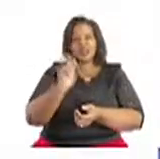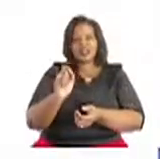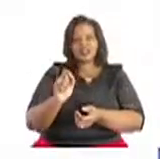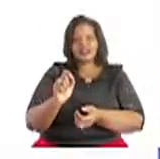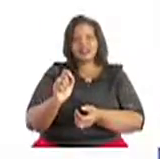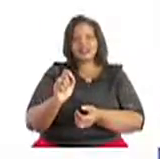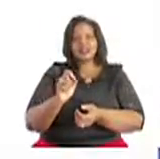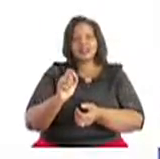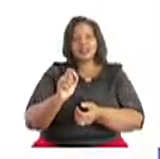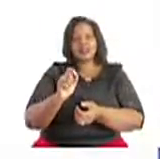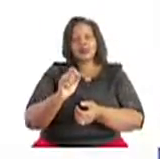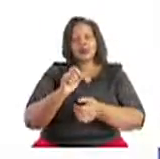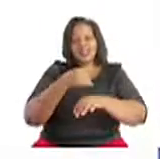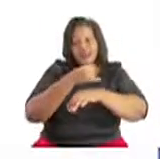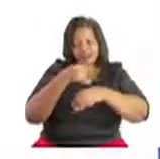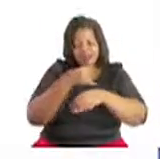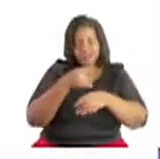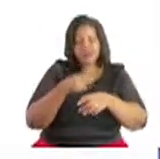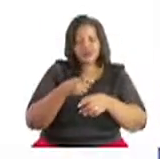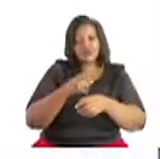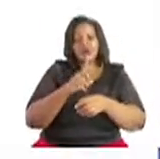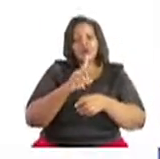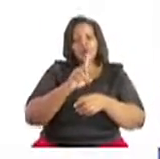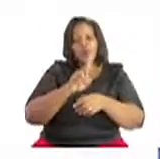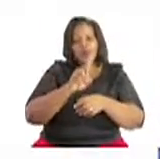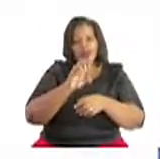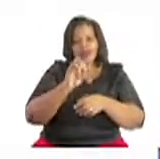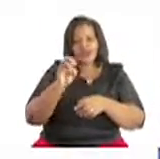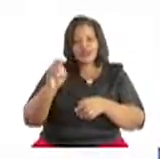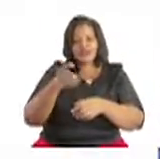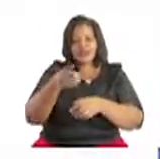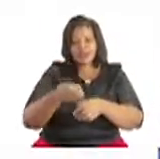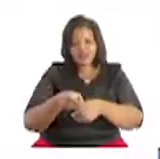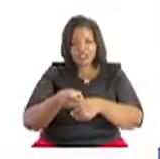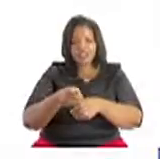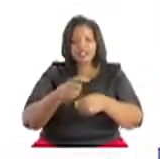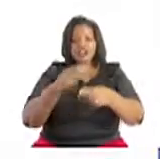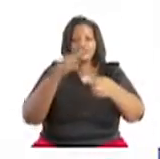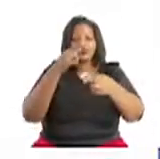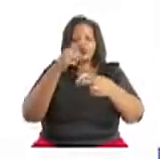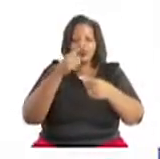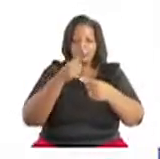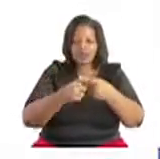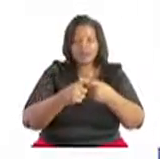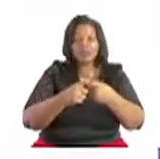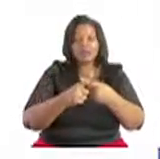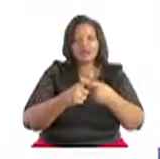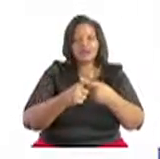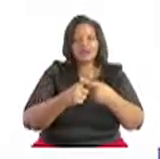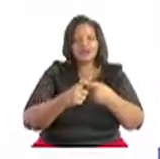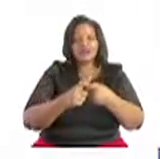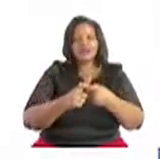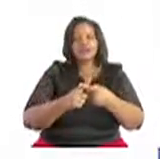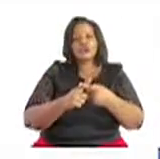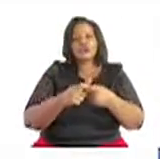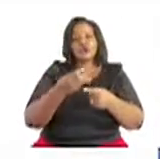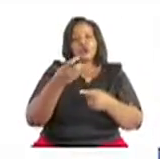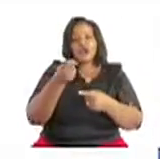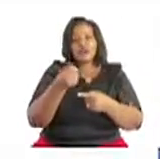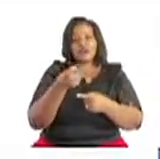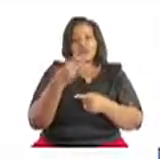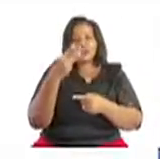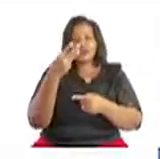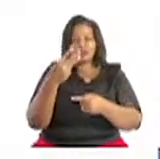with 100,000. You take 3 in the place of 10,000, you multiply